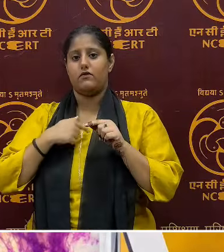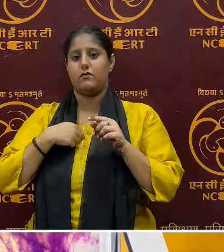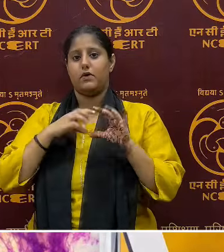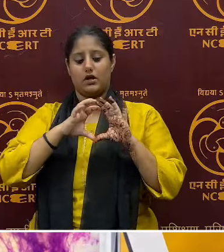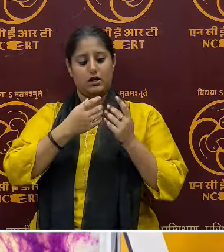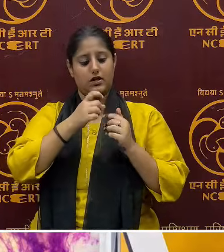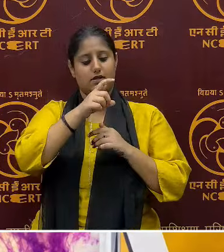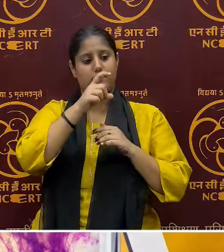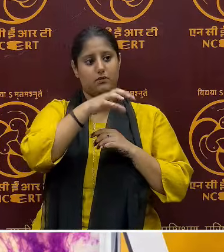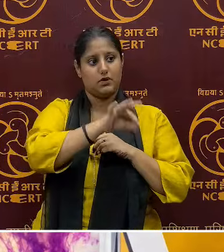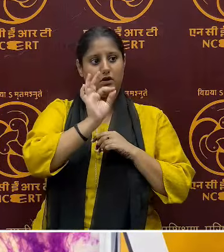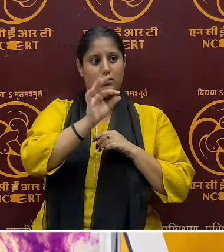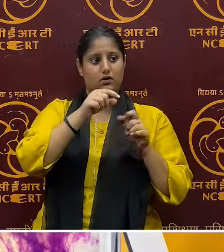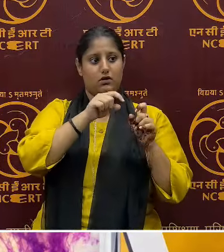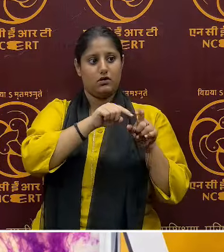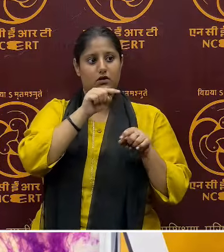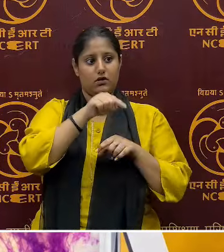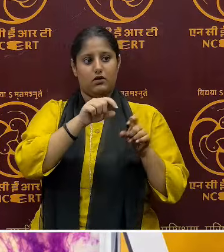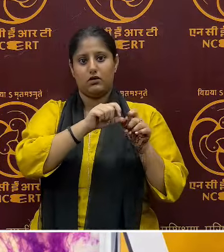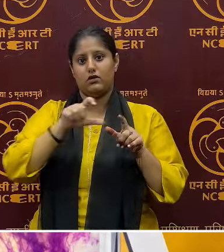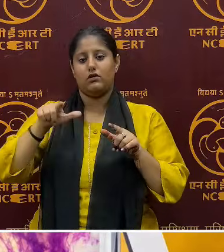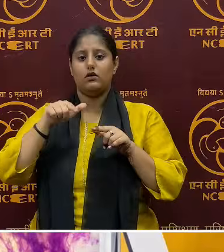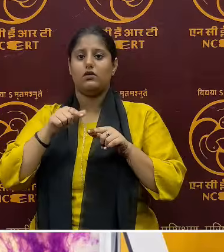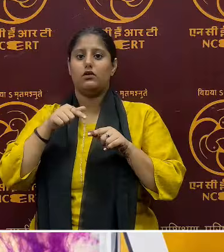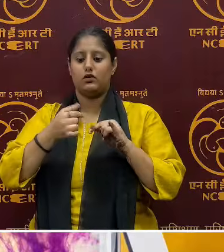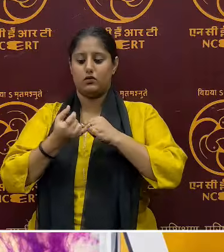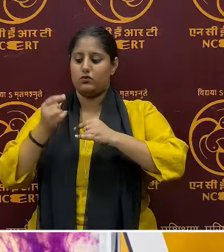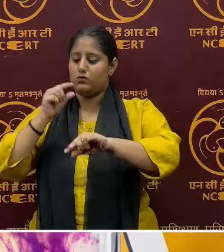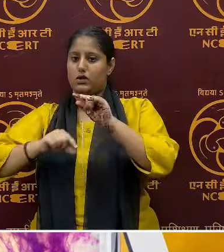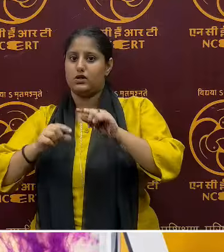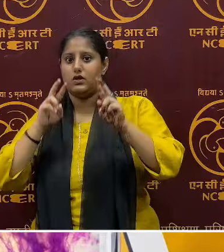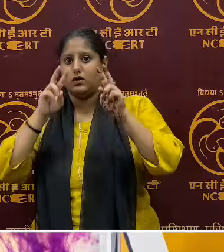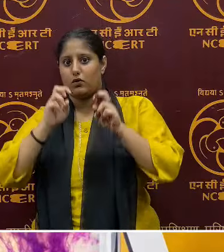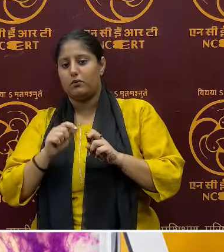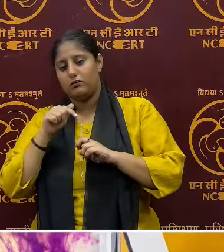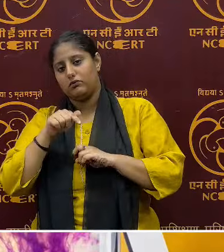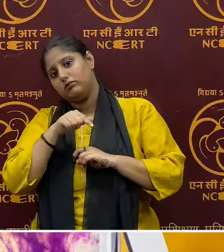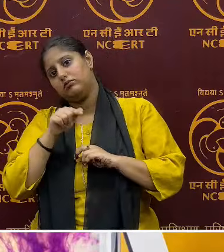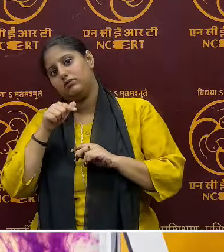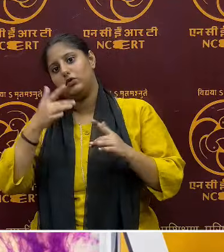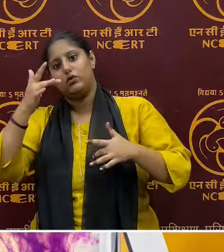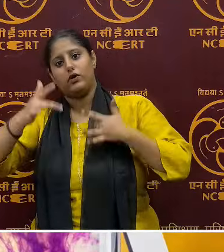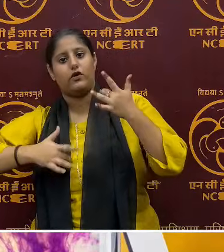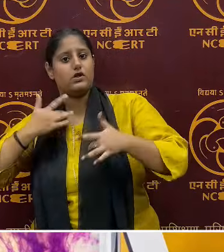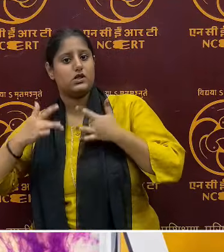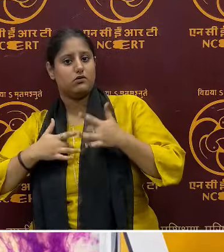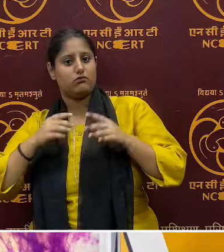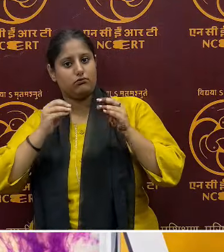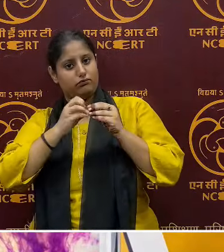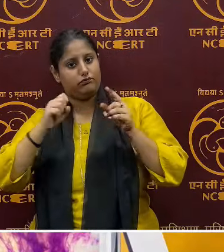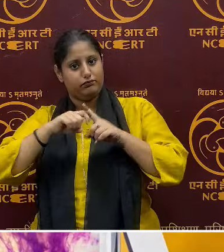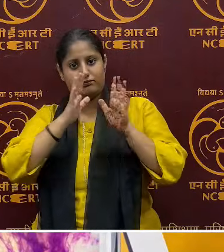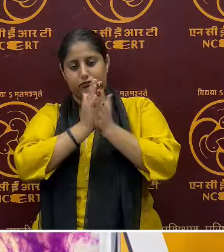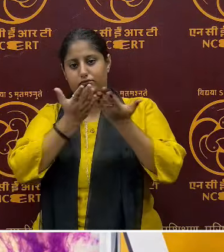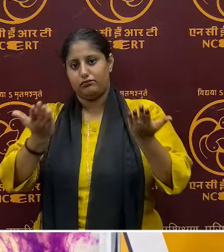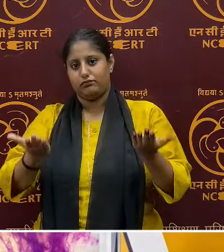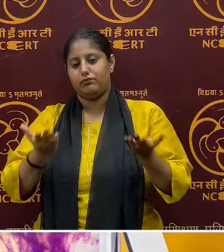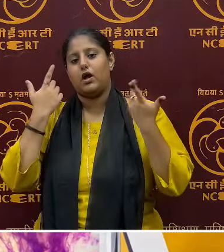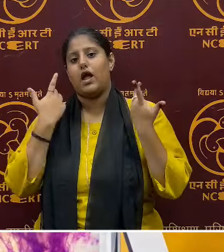7th and the topic is of science, so curiosity. So under any